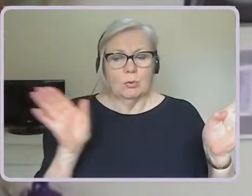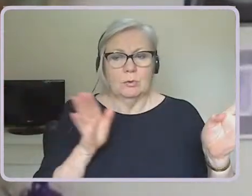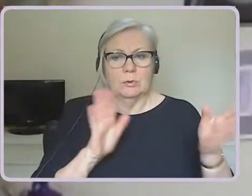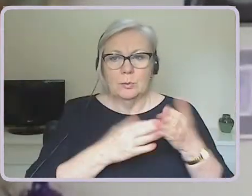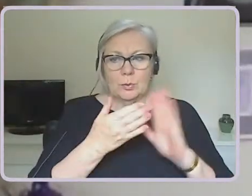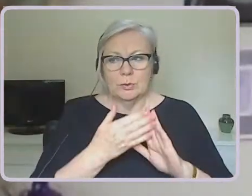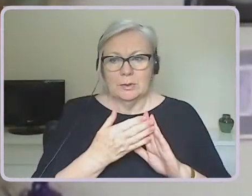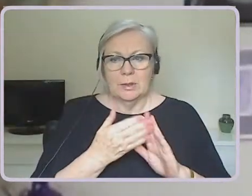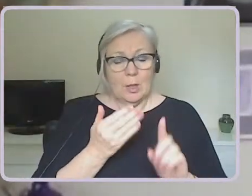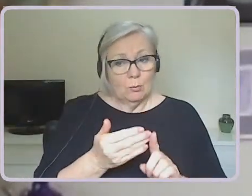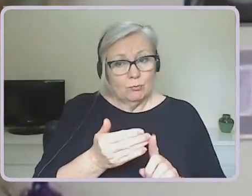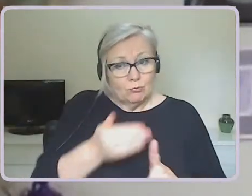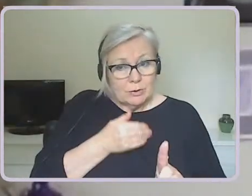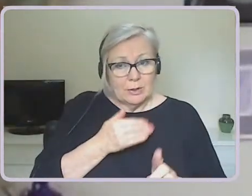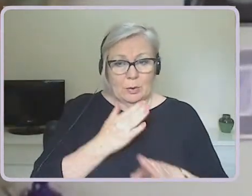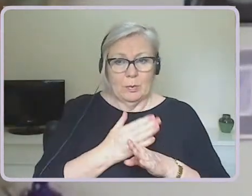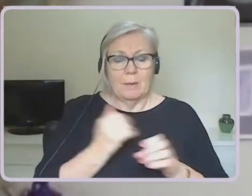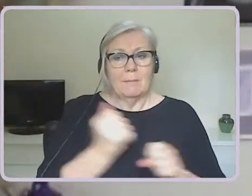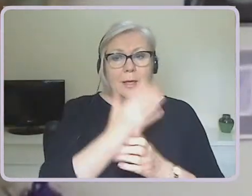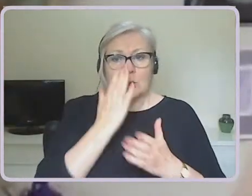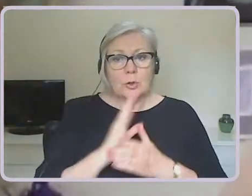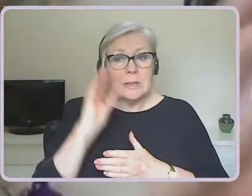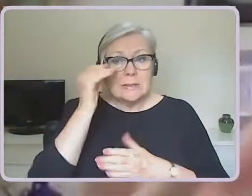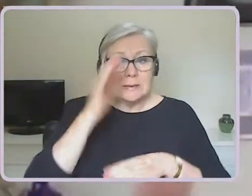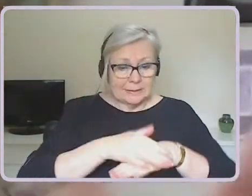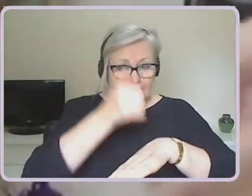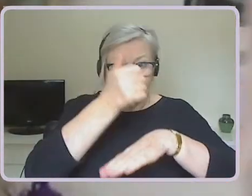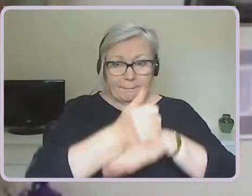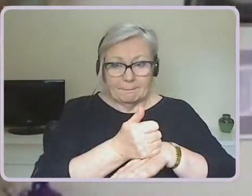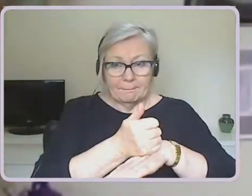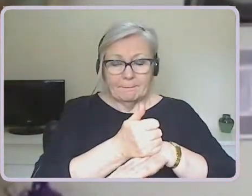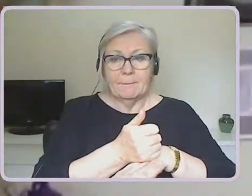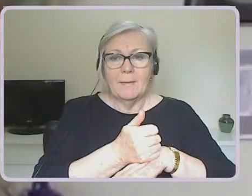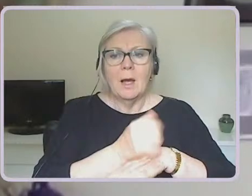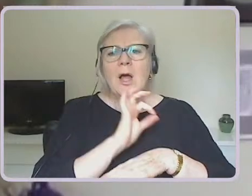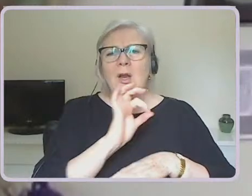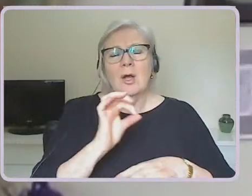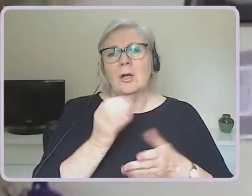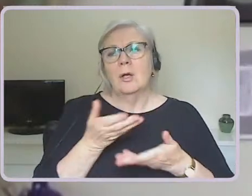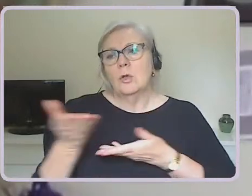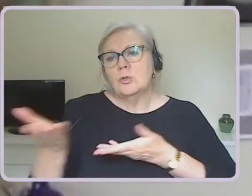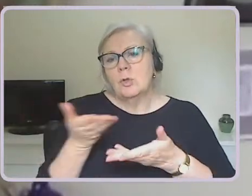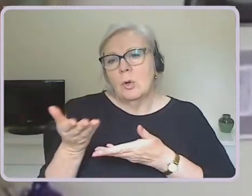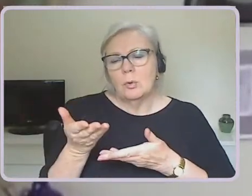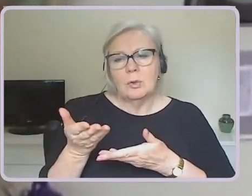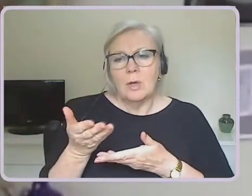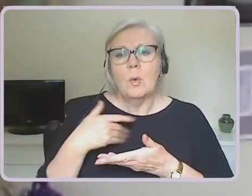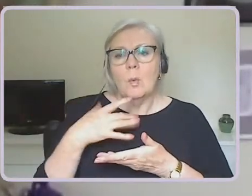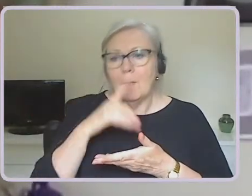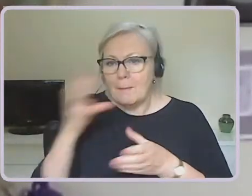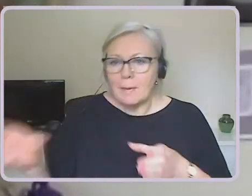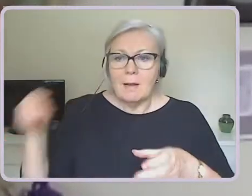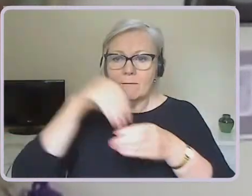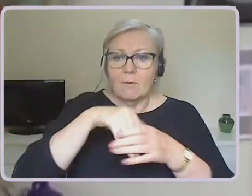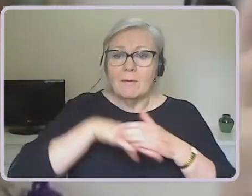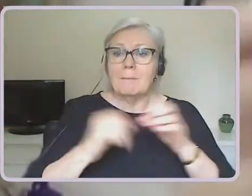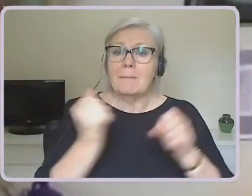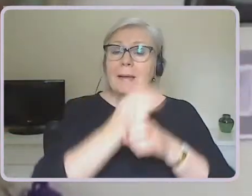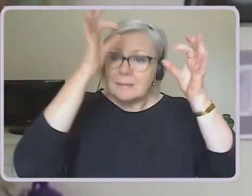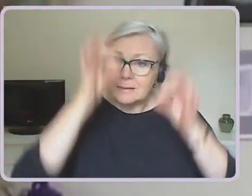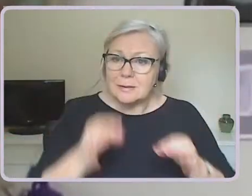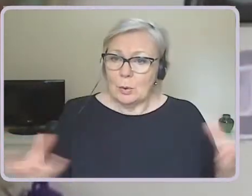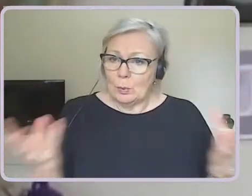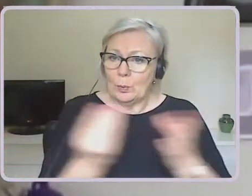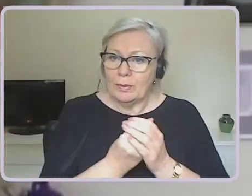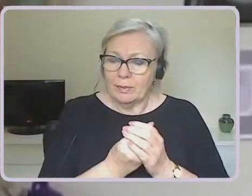sure that the committees are in place, that it isn't about consulting, it's about having people in decision-making rooms. It's about